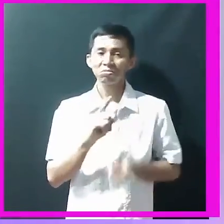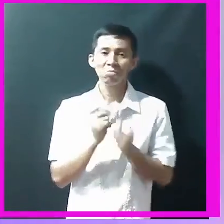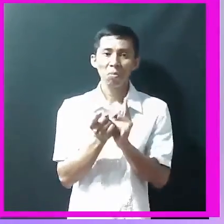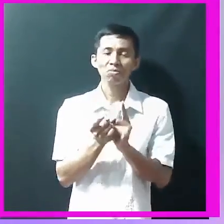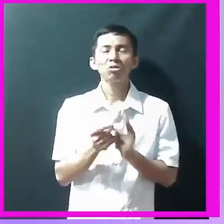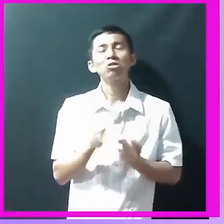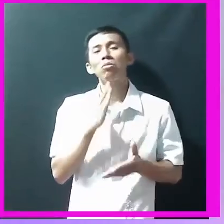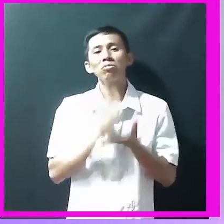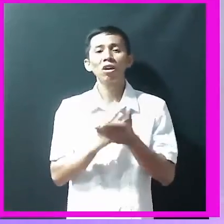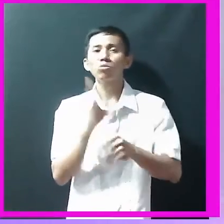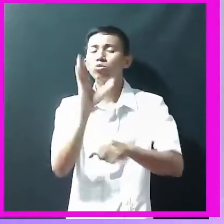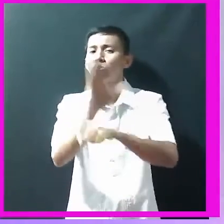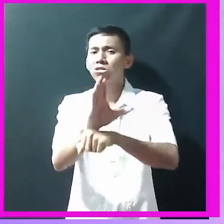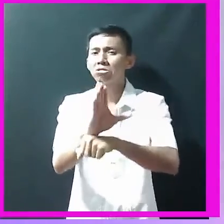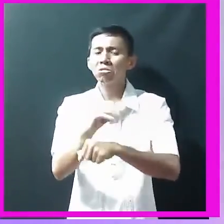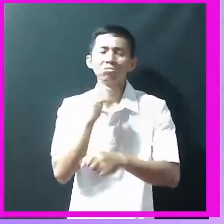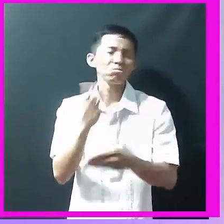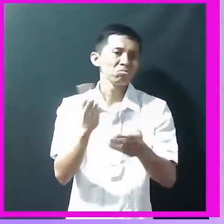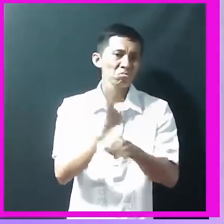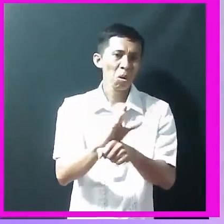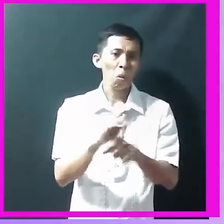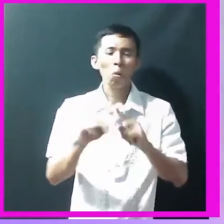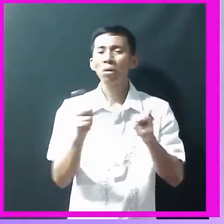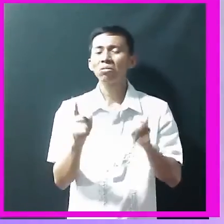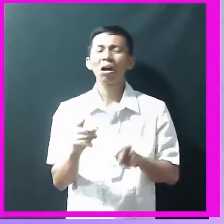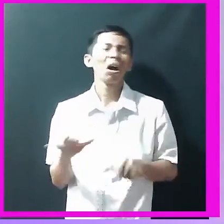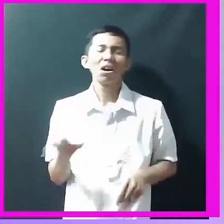simba, usay dili ganahan mo simba.